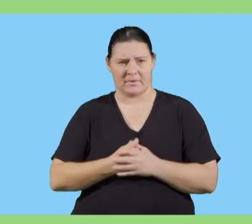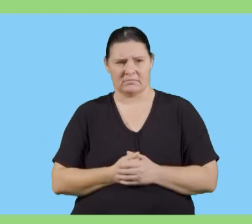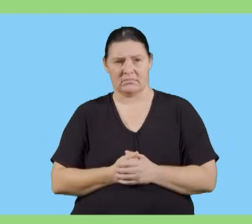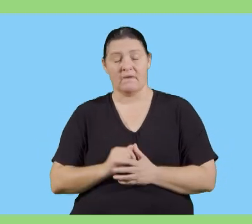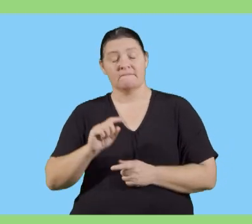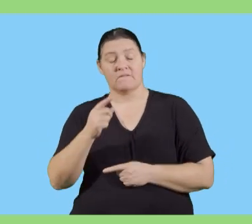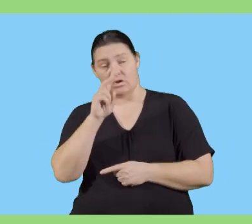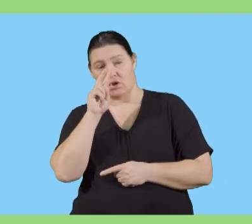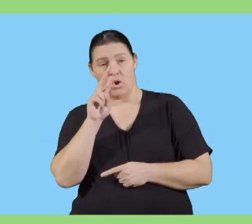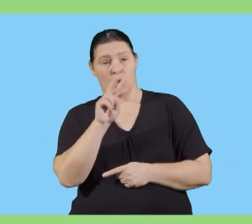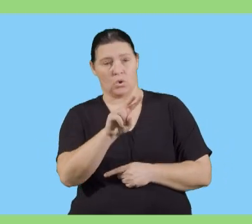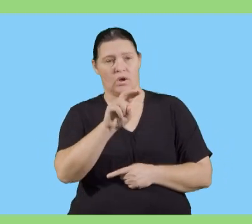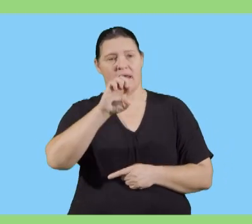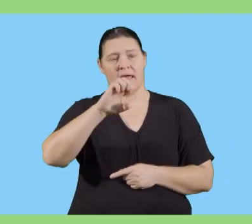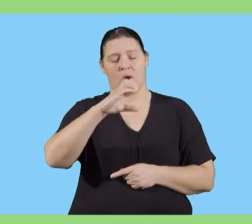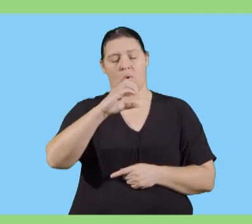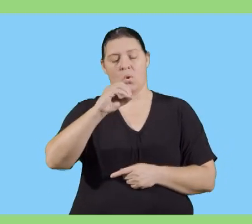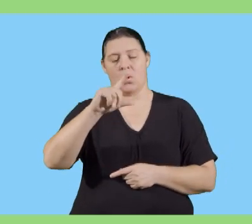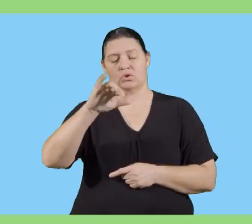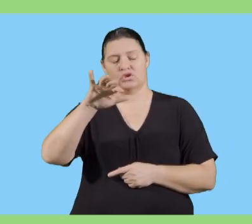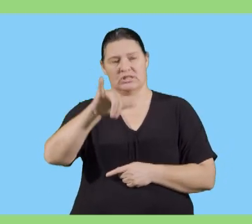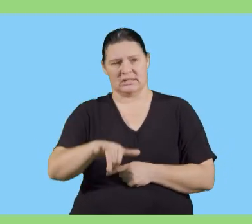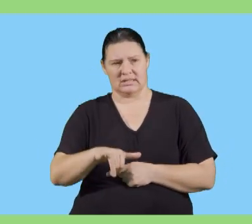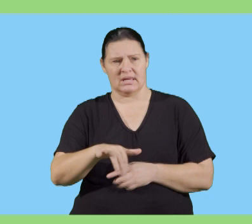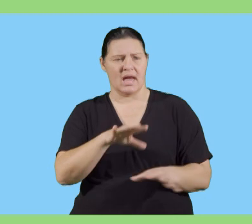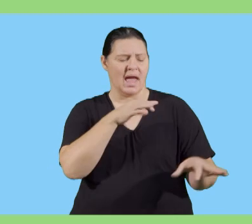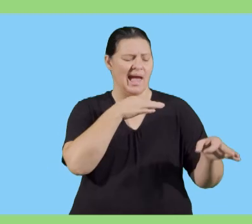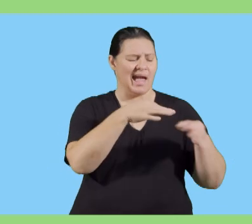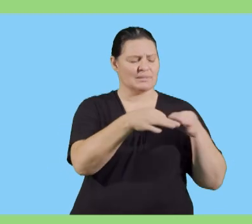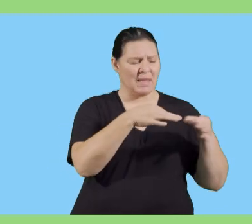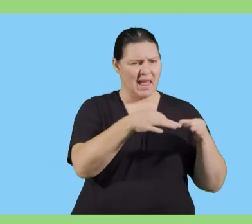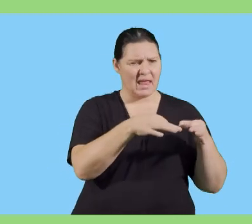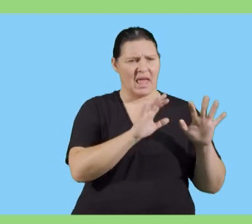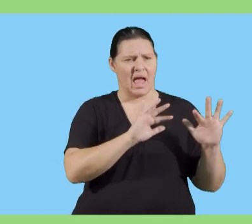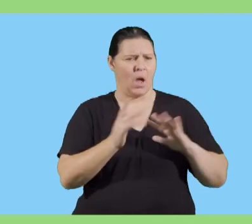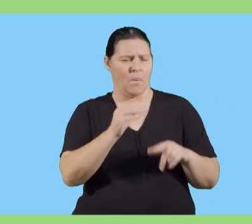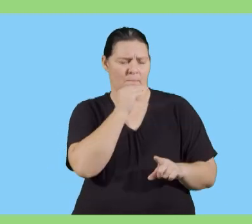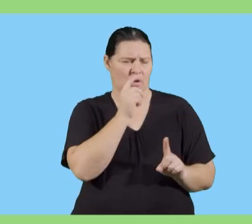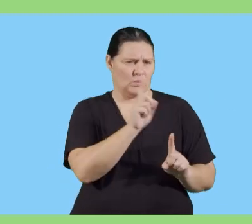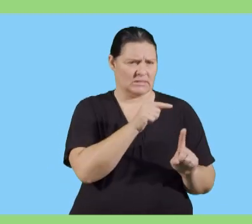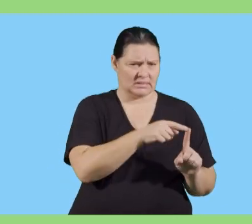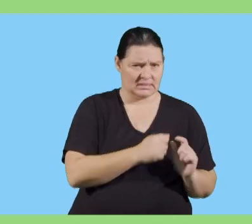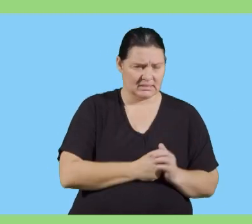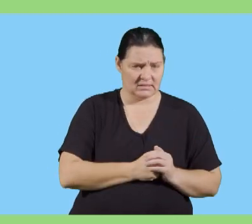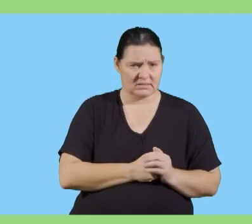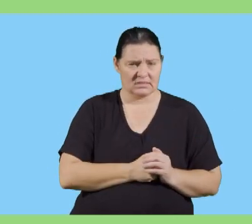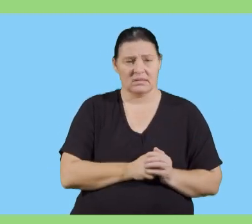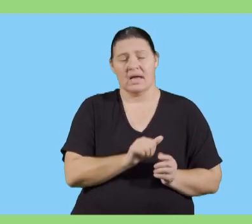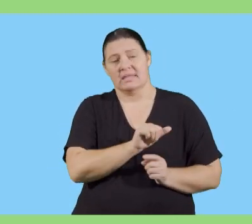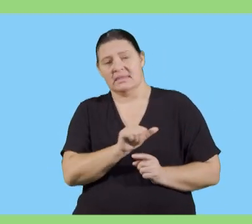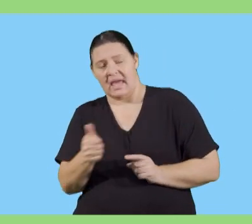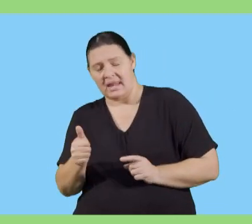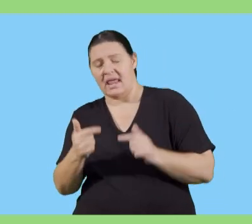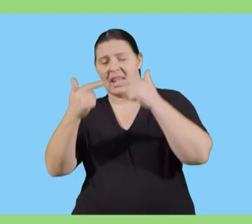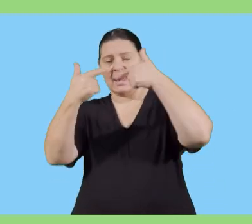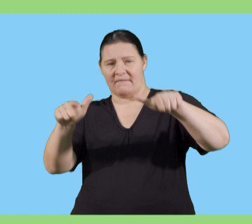ecology, define it, and give an explanation rather. And then we are going to move on to the levels of ecological